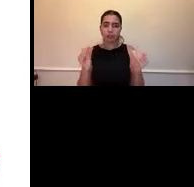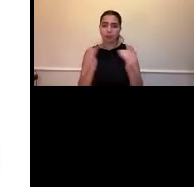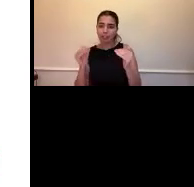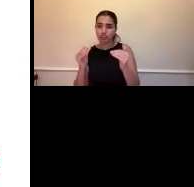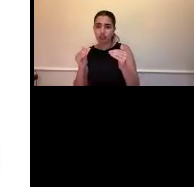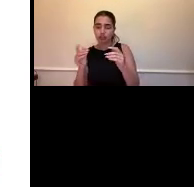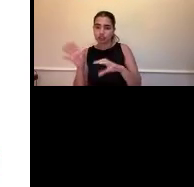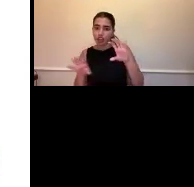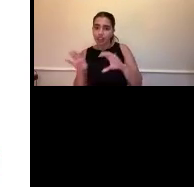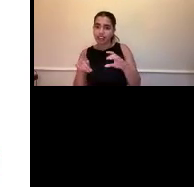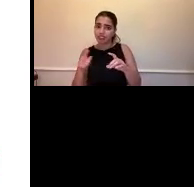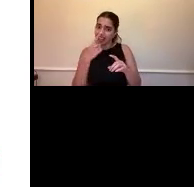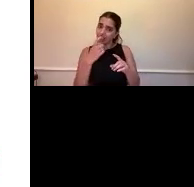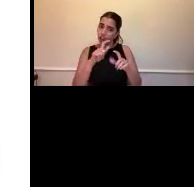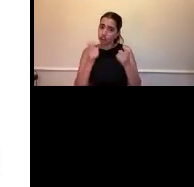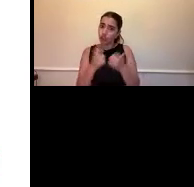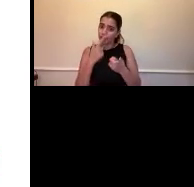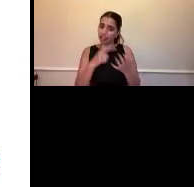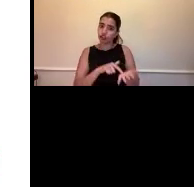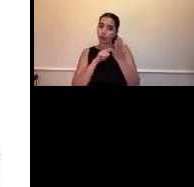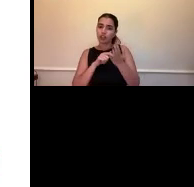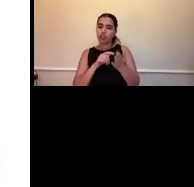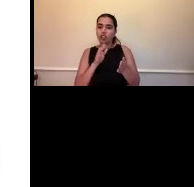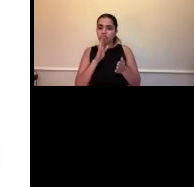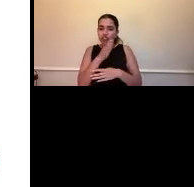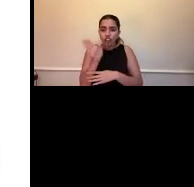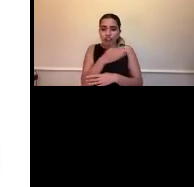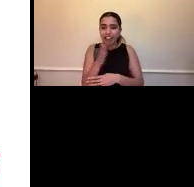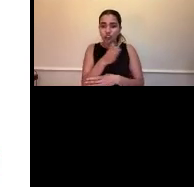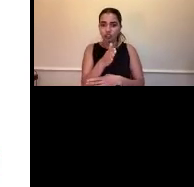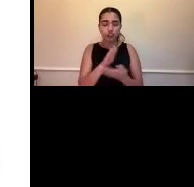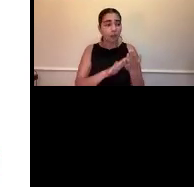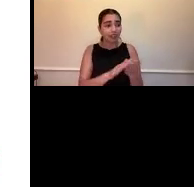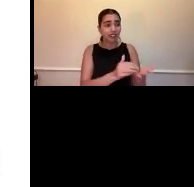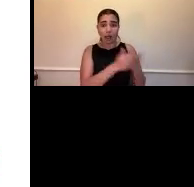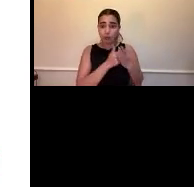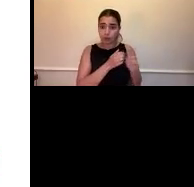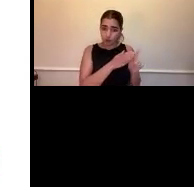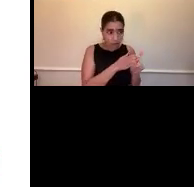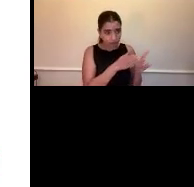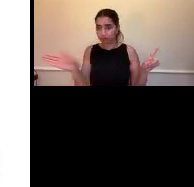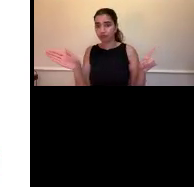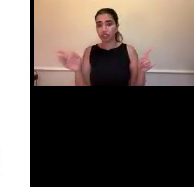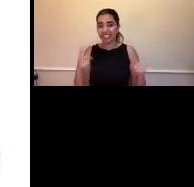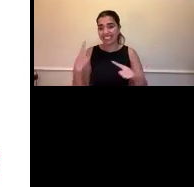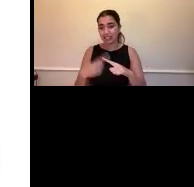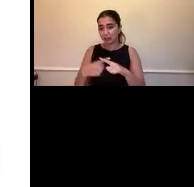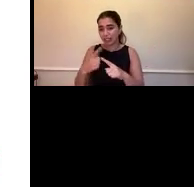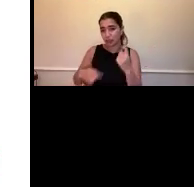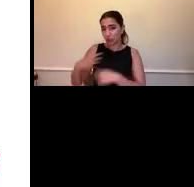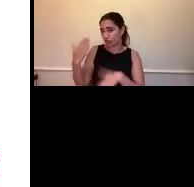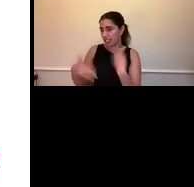the directionality, which we urgently need to turn around, to either speed up socially and rapidly turn